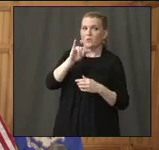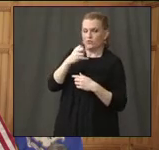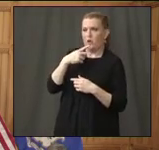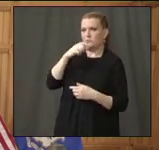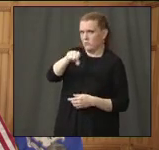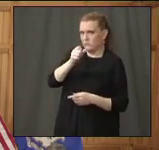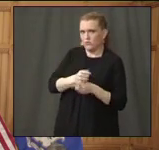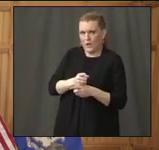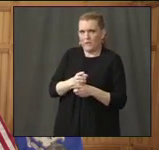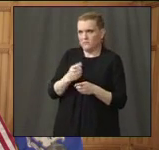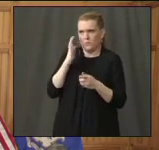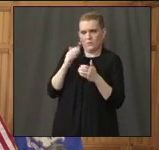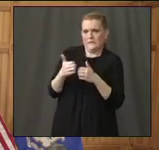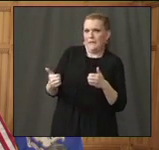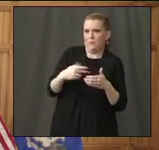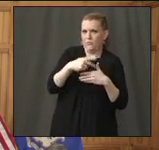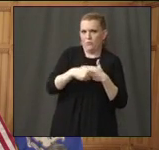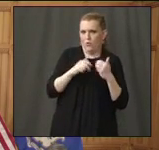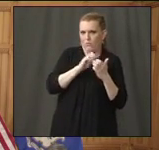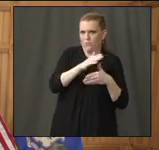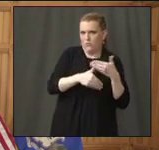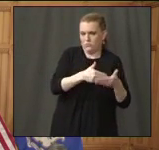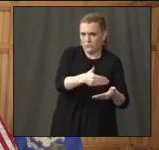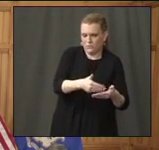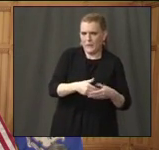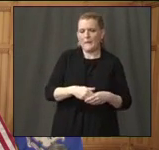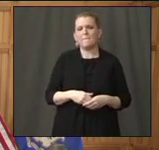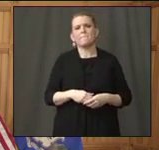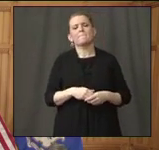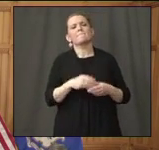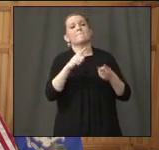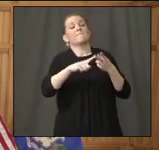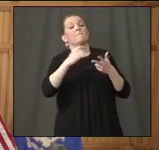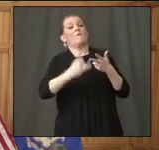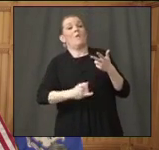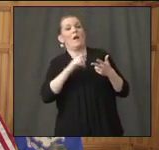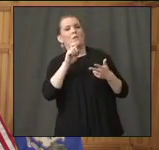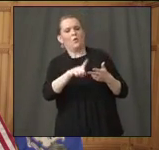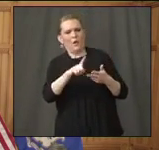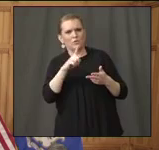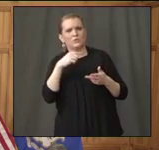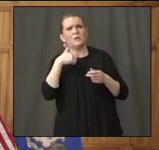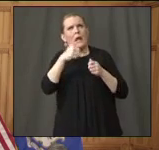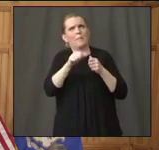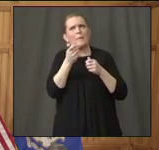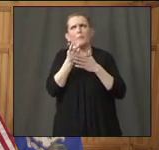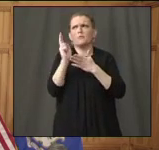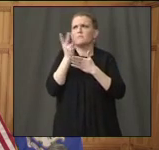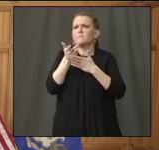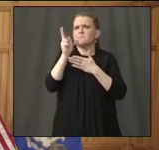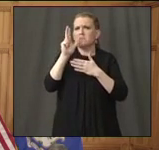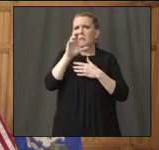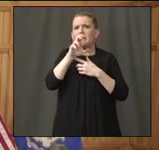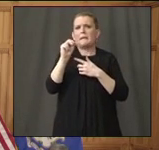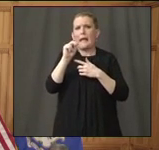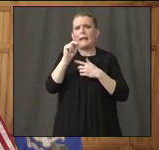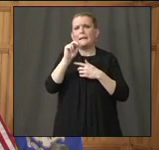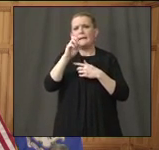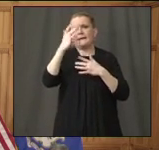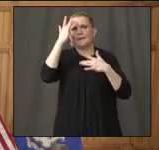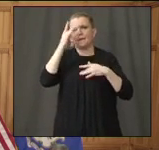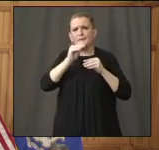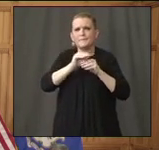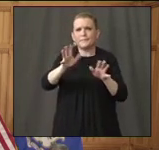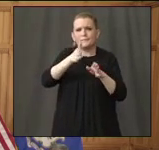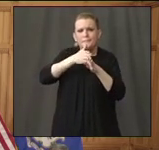weeks ago, the state epidemiologist said there would come a point where tracing would no longer be effective. So